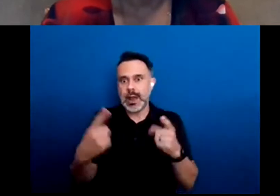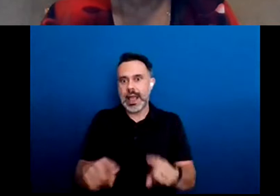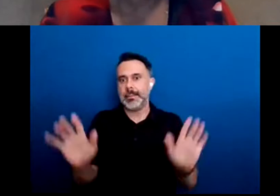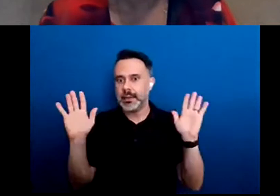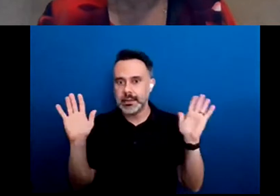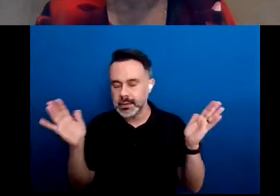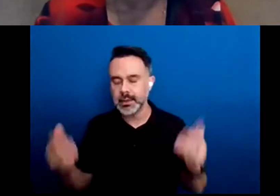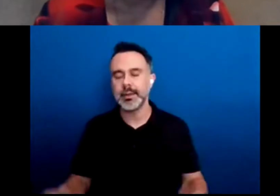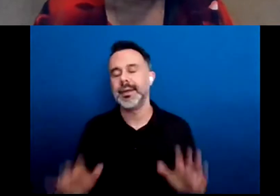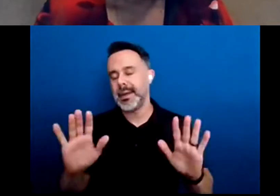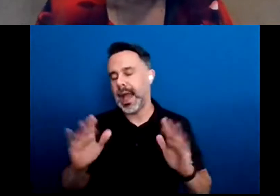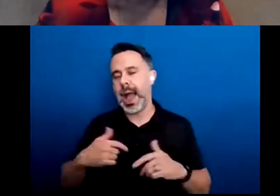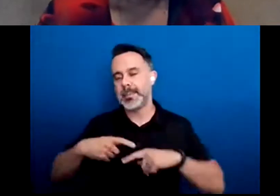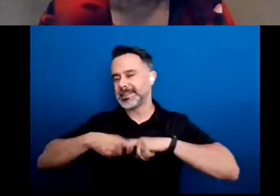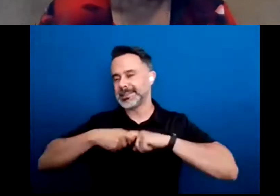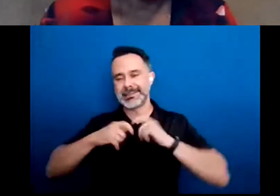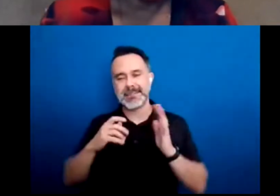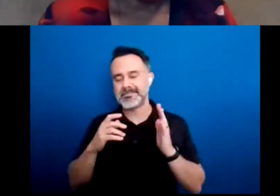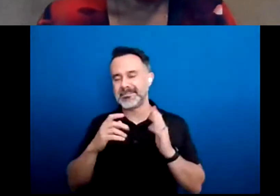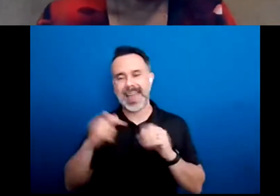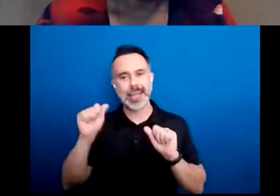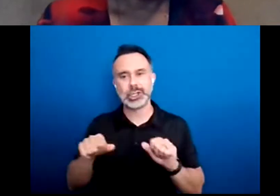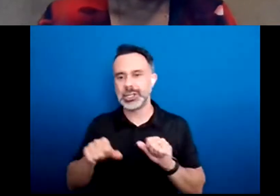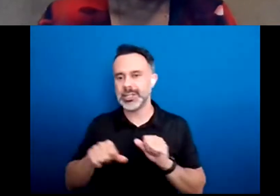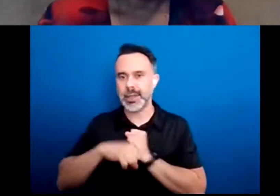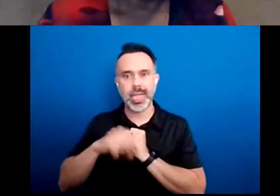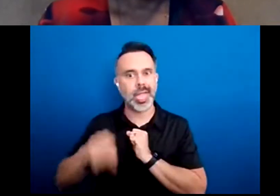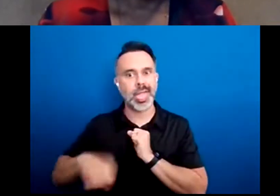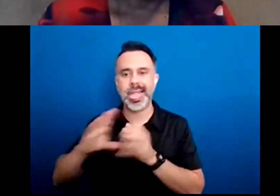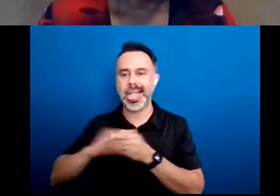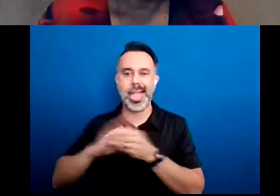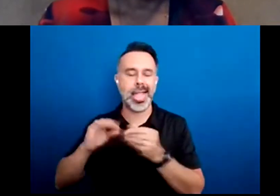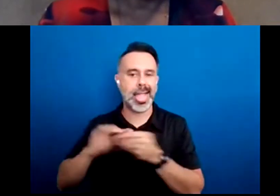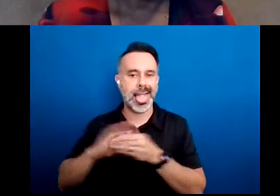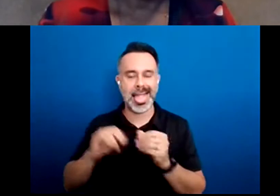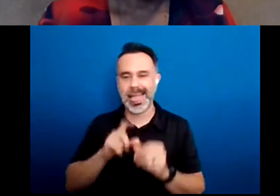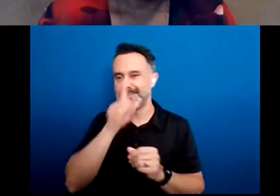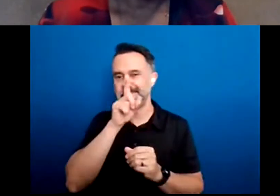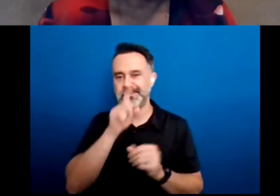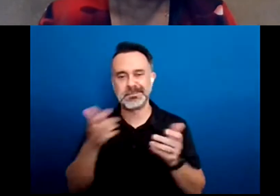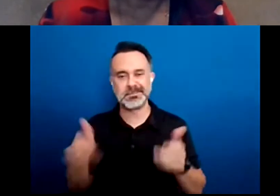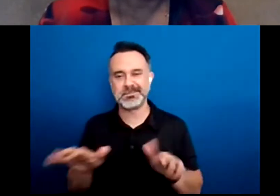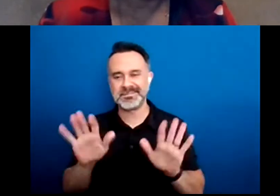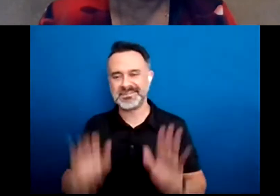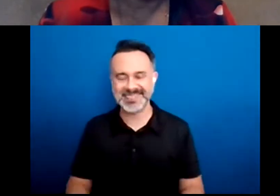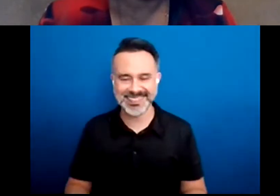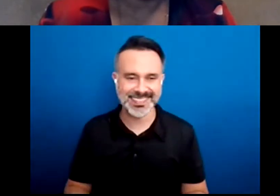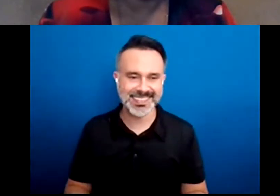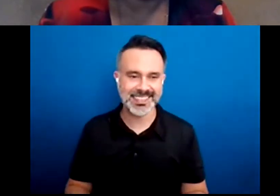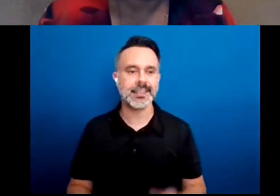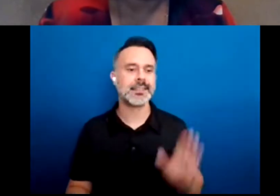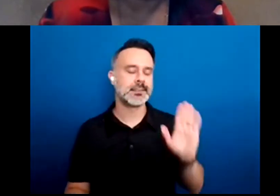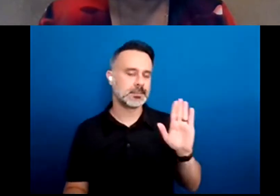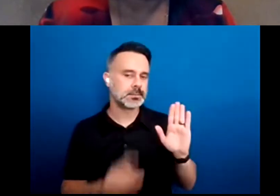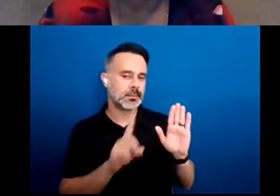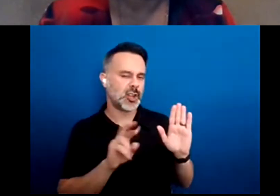I don't want to take this too far. And I did want to add to